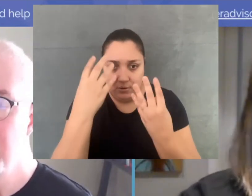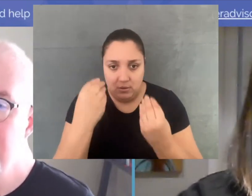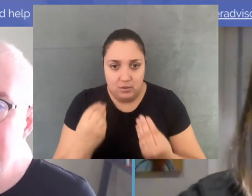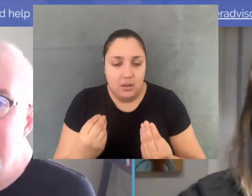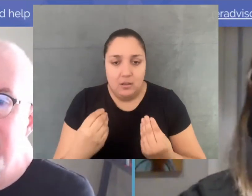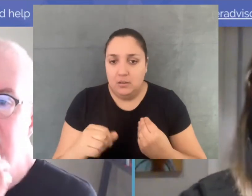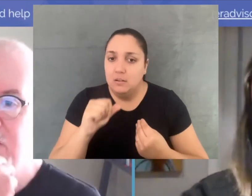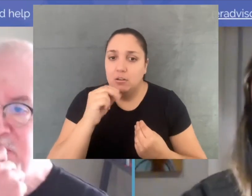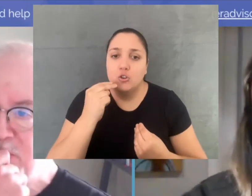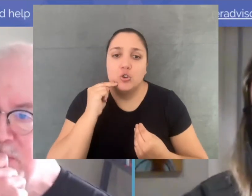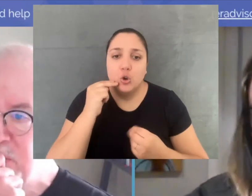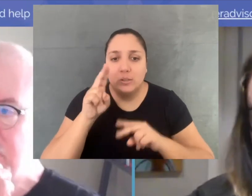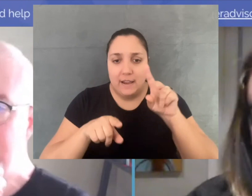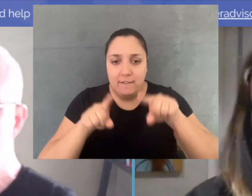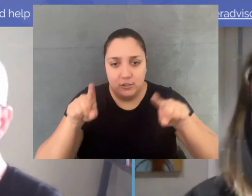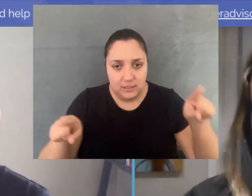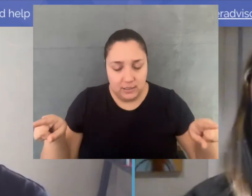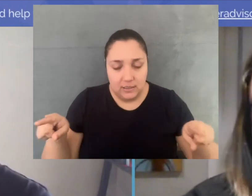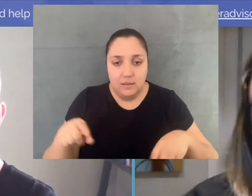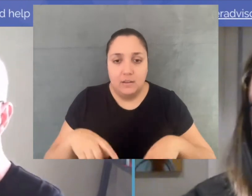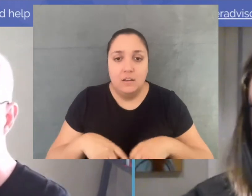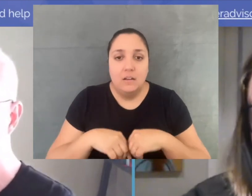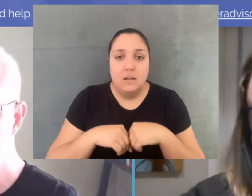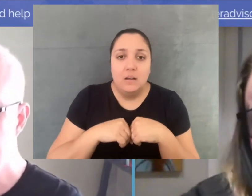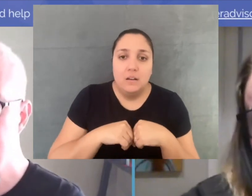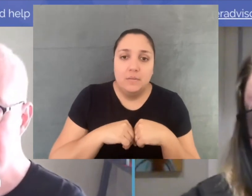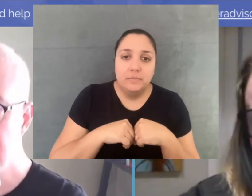Non-strobing, awesome for people with neurodiversity